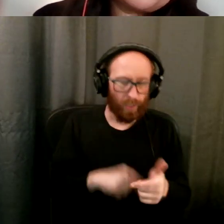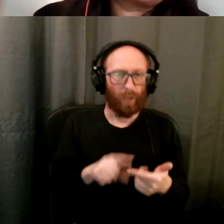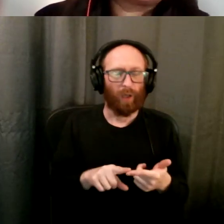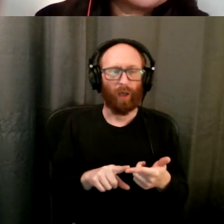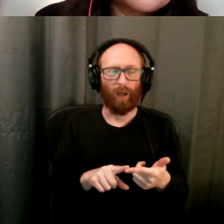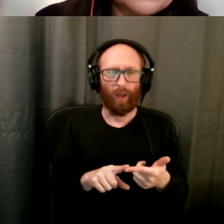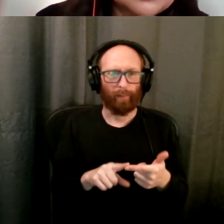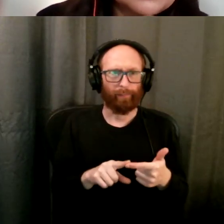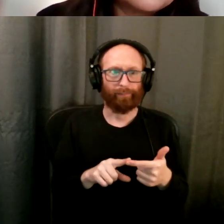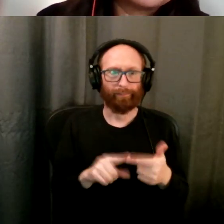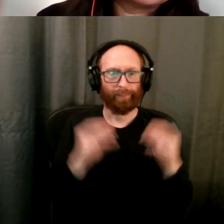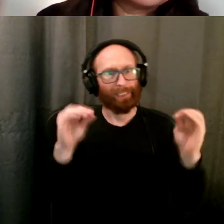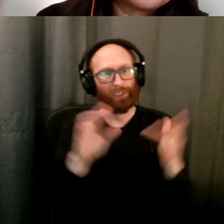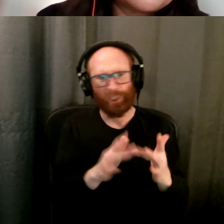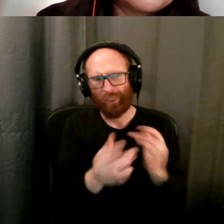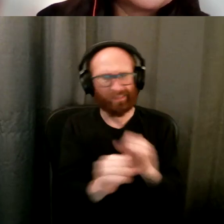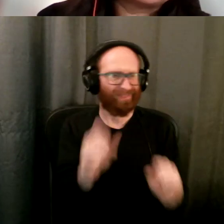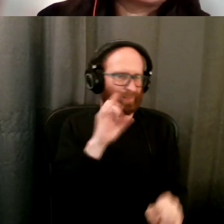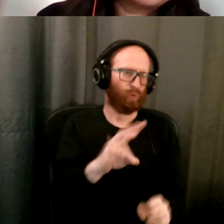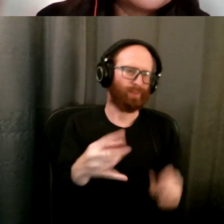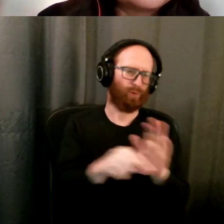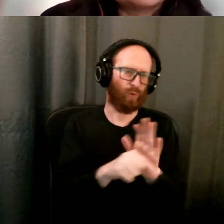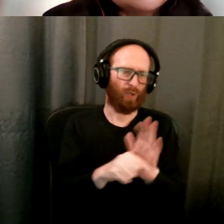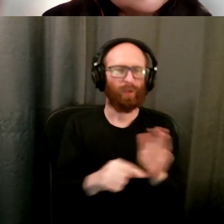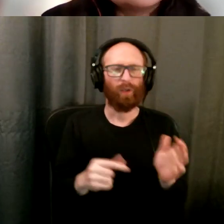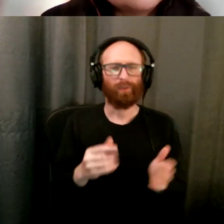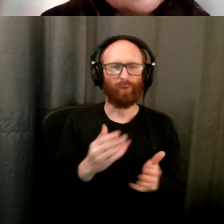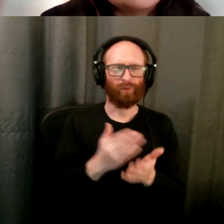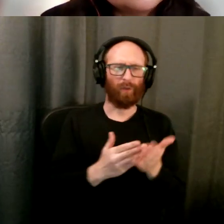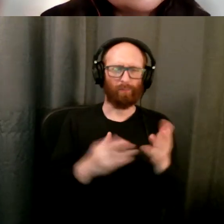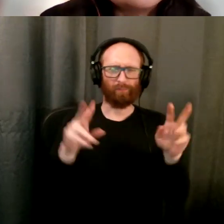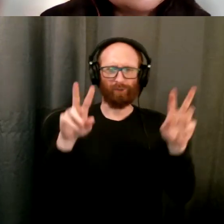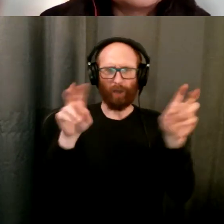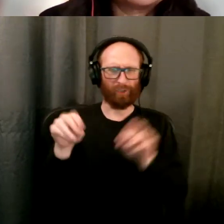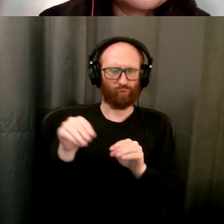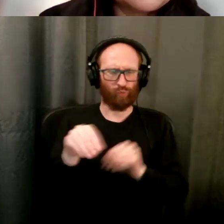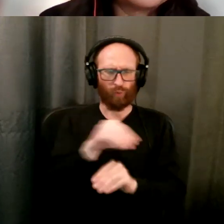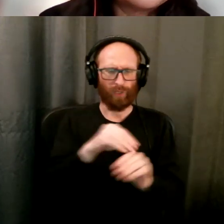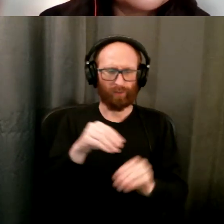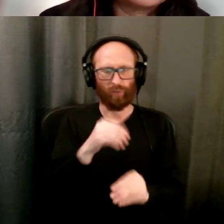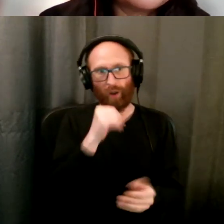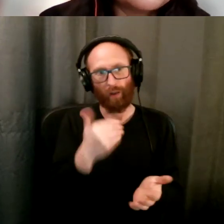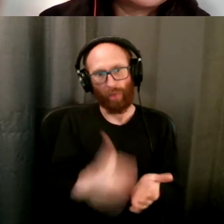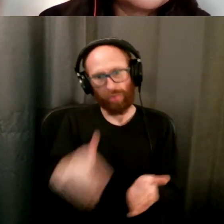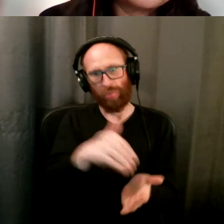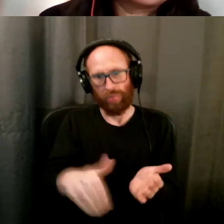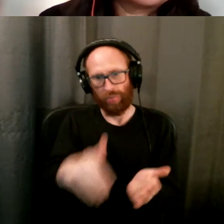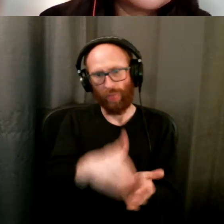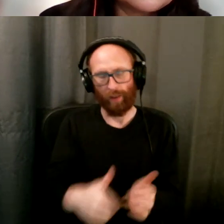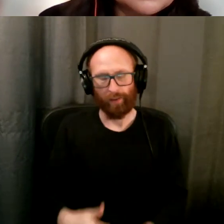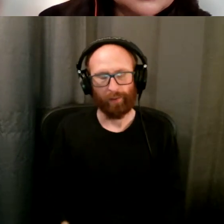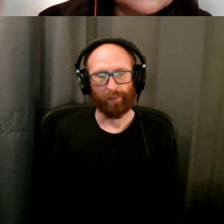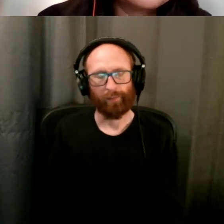internet safety with my 7th. So I kind of rotated those things around so that it wasn't too repetitive. So I had